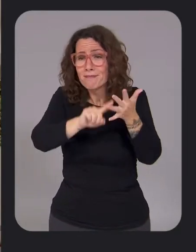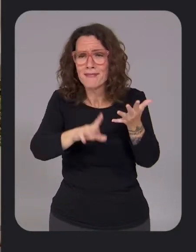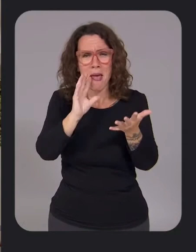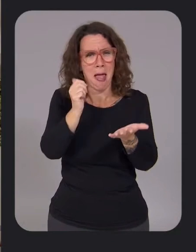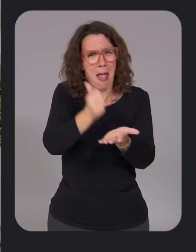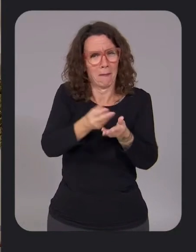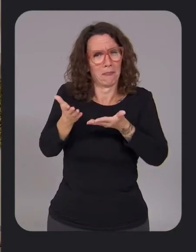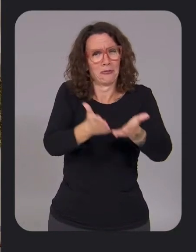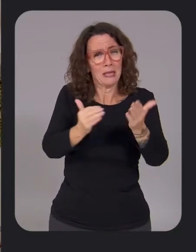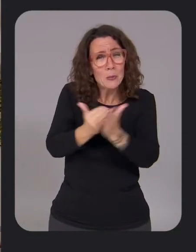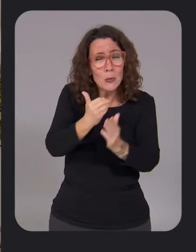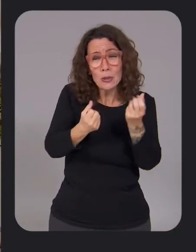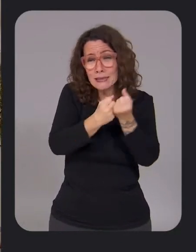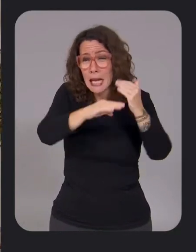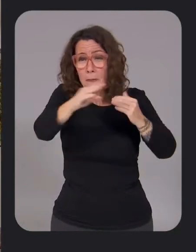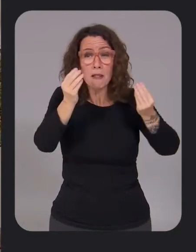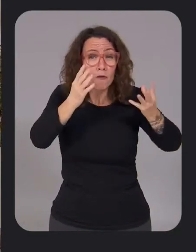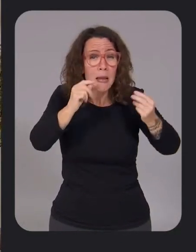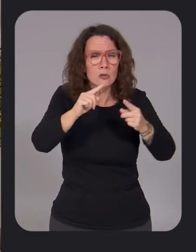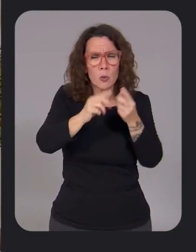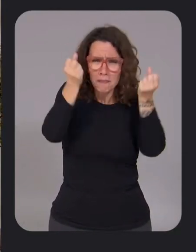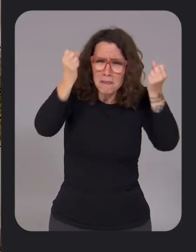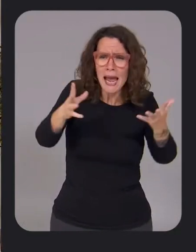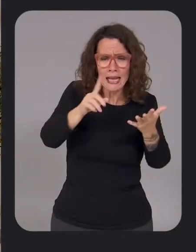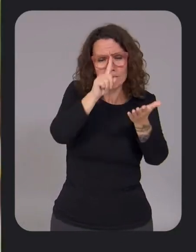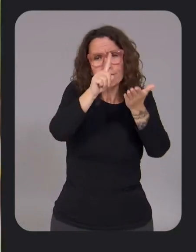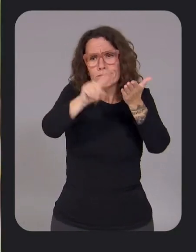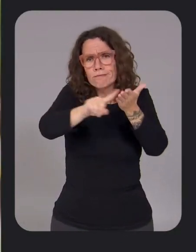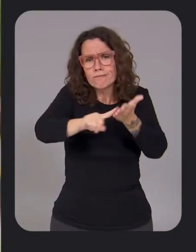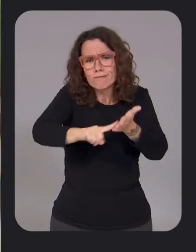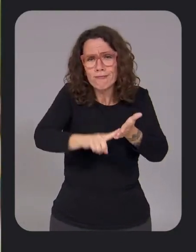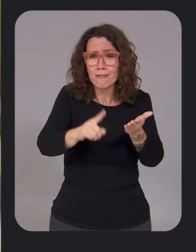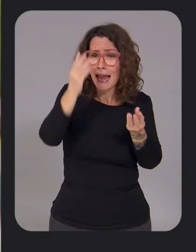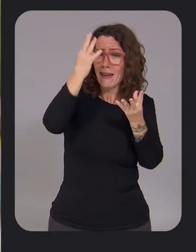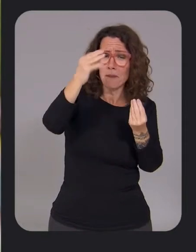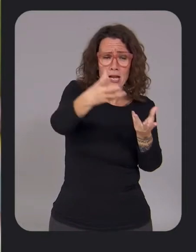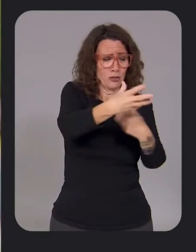many popular searches, empowering everyone to make eco-friendly choices. It's